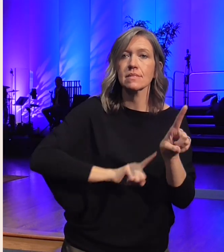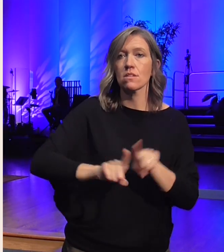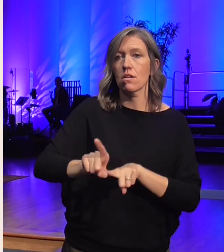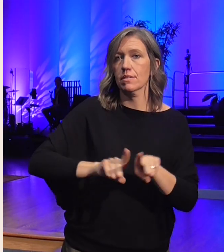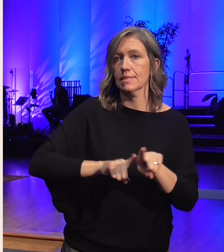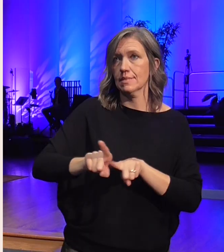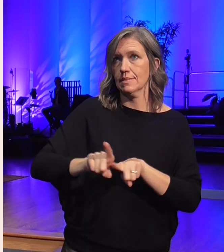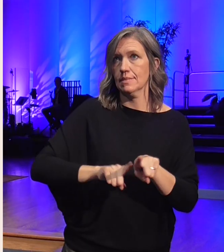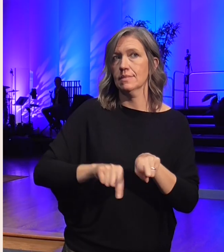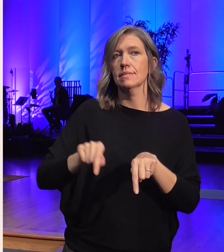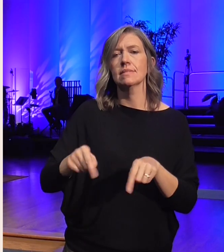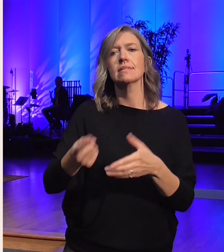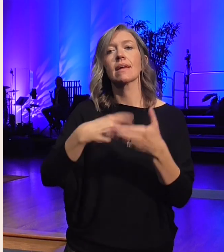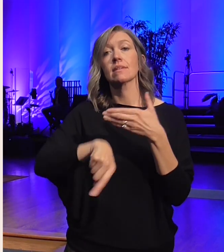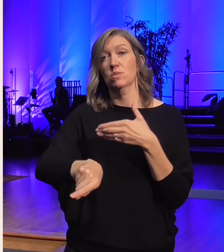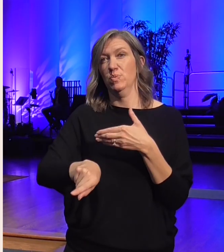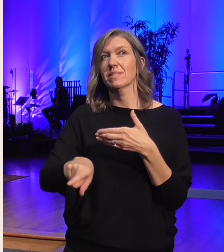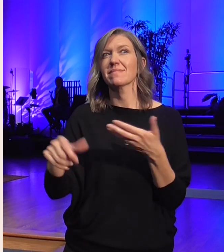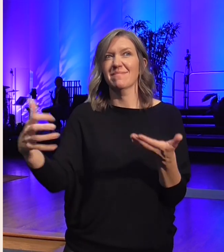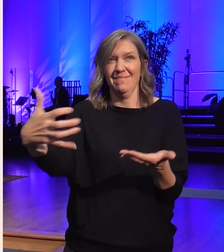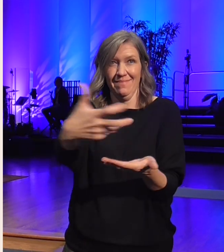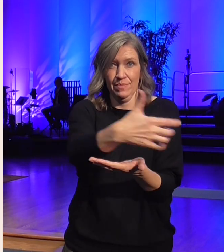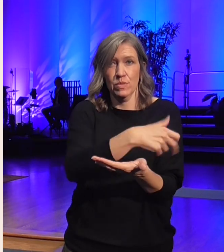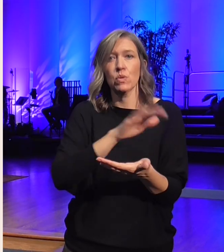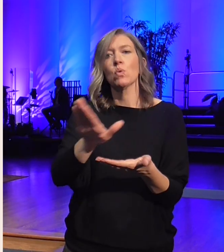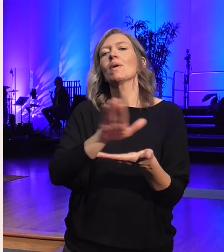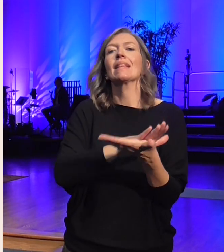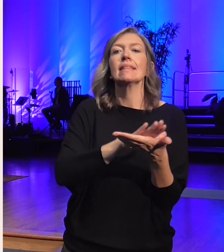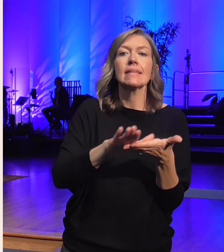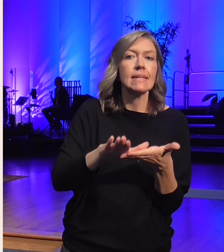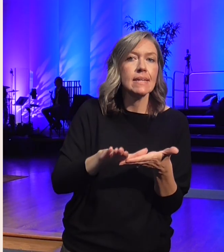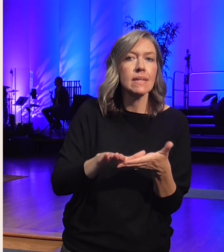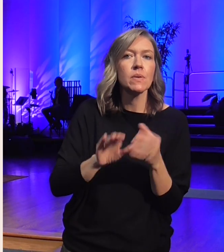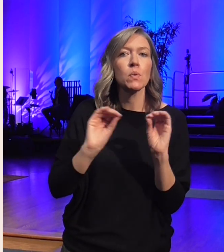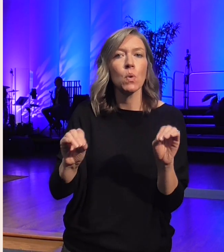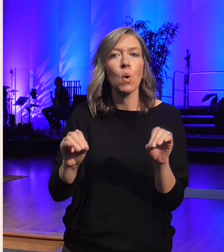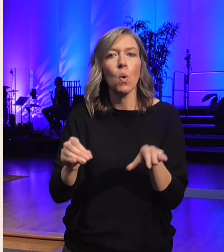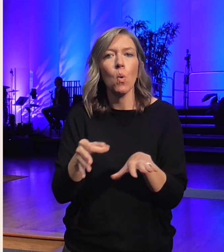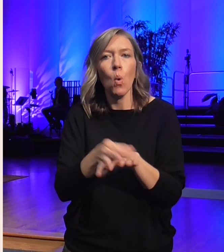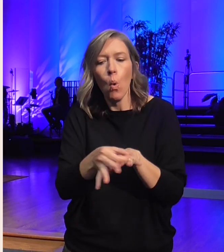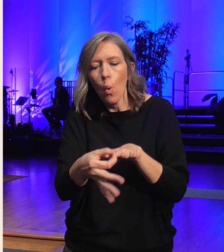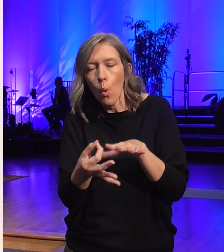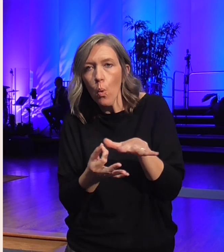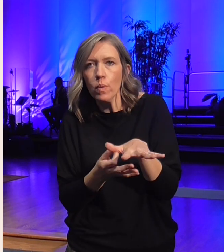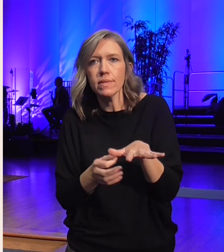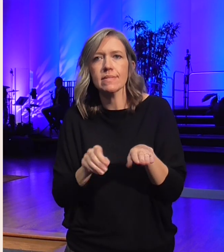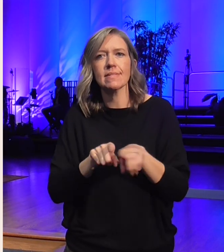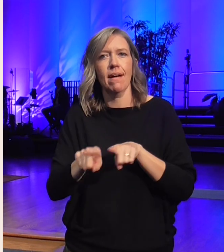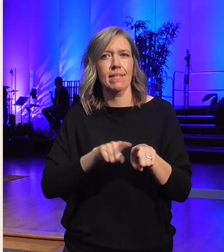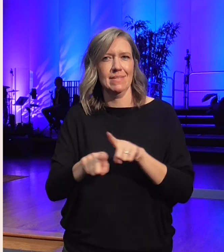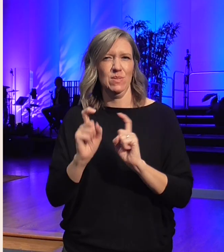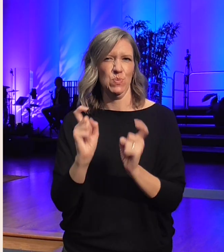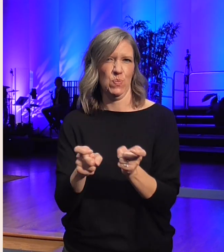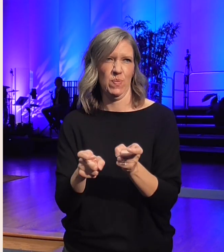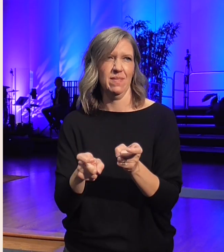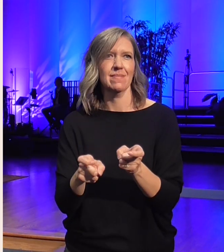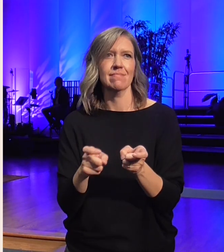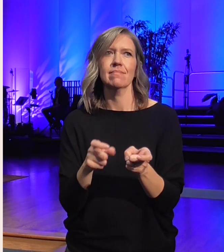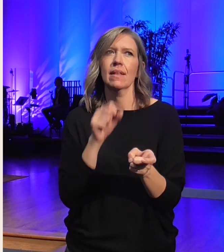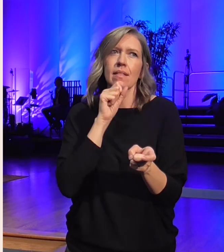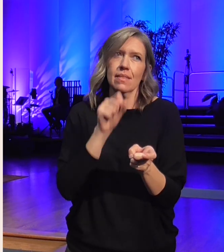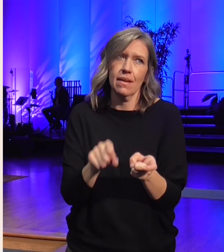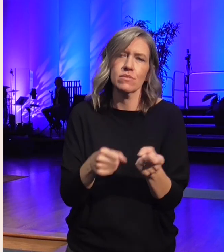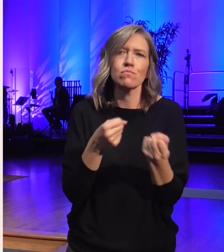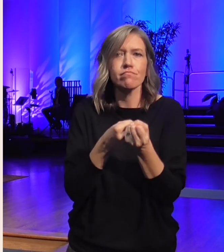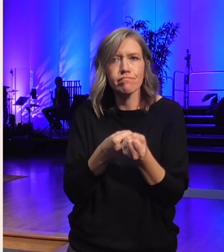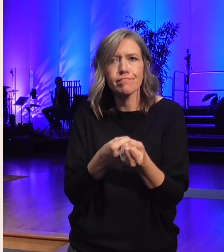gathering socks next week, so please bring your clean, non-holy socks to donate. We would love to have them. It's a great way for